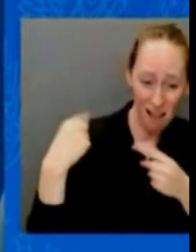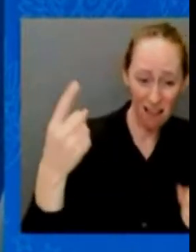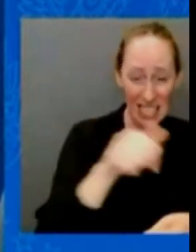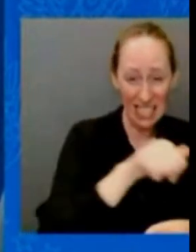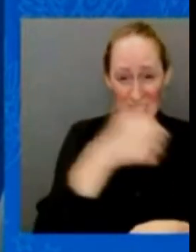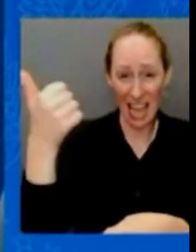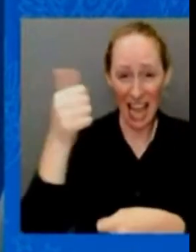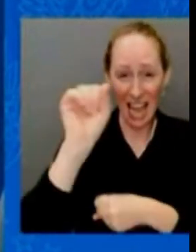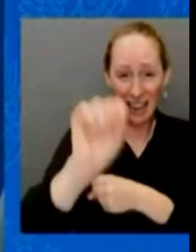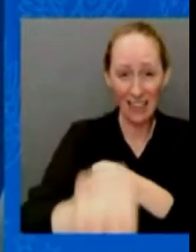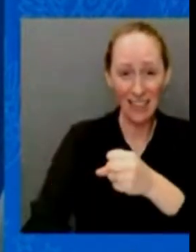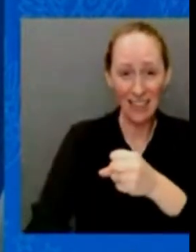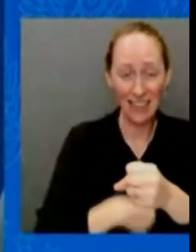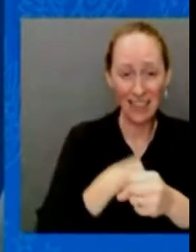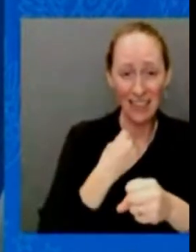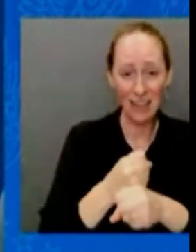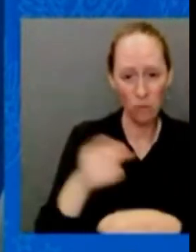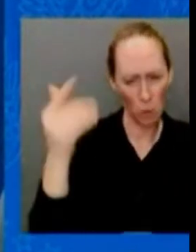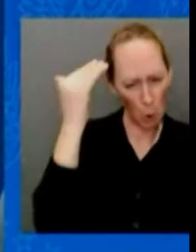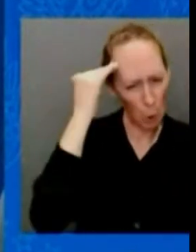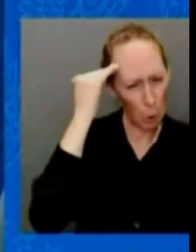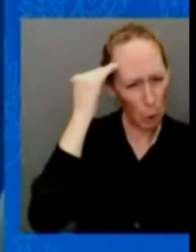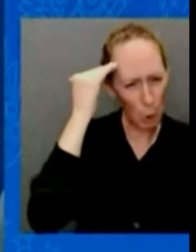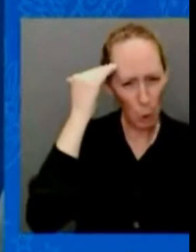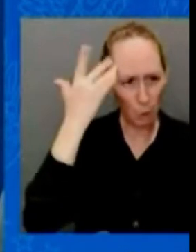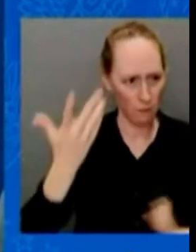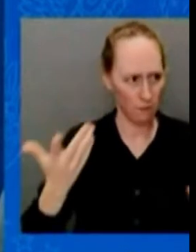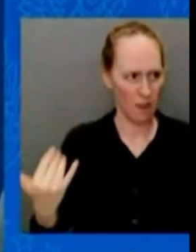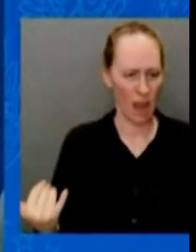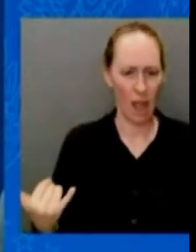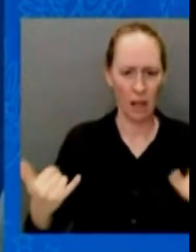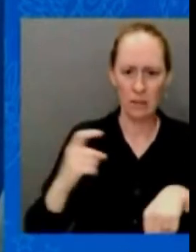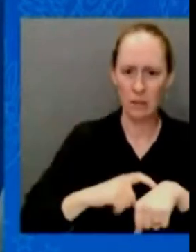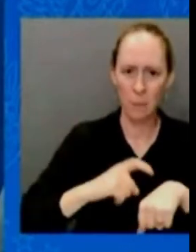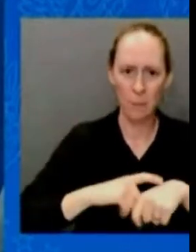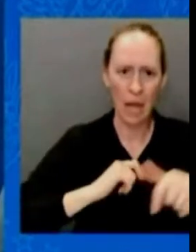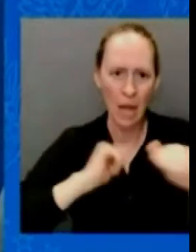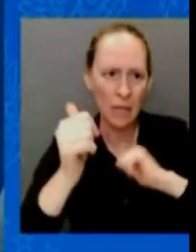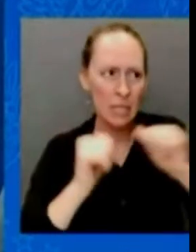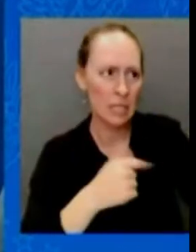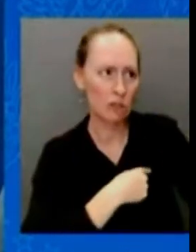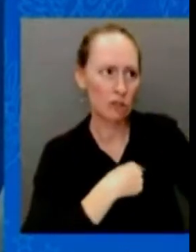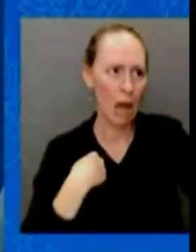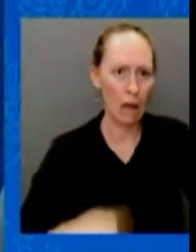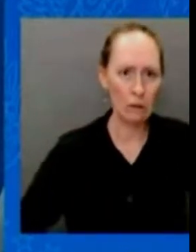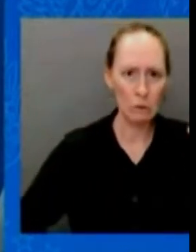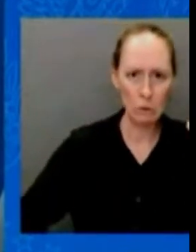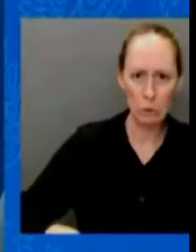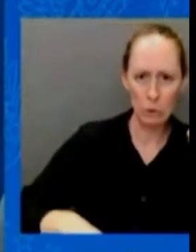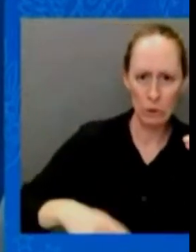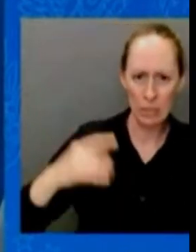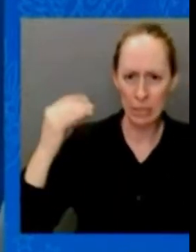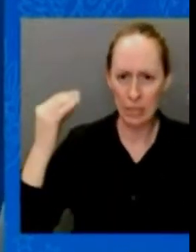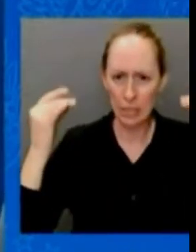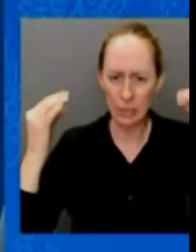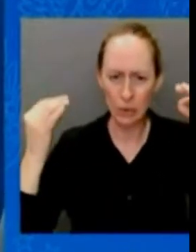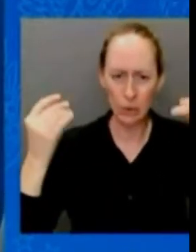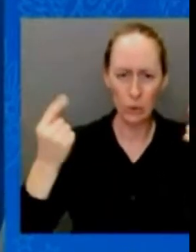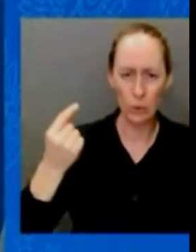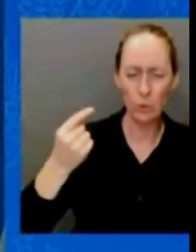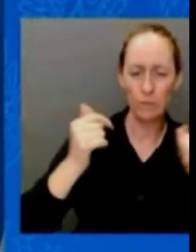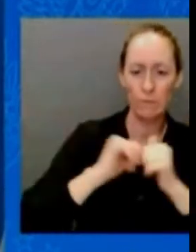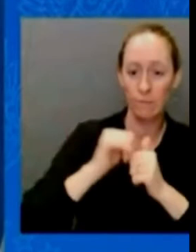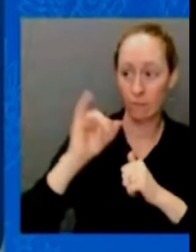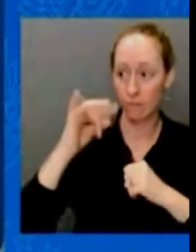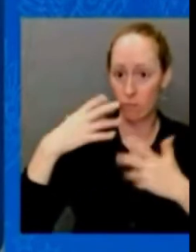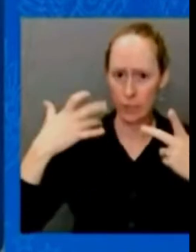to make it here. He knew if this country was going to be secure, we needed to make chips here. He knew that the only way